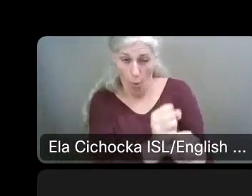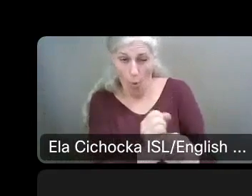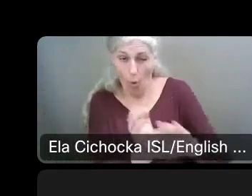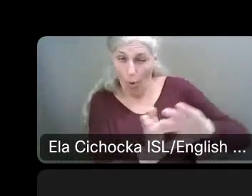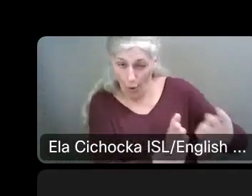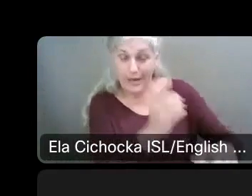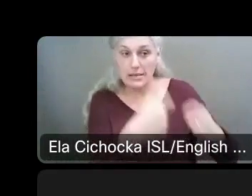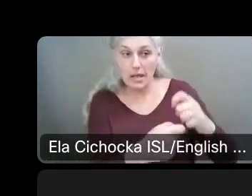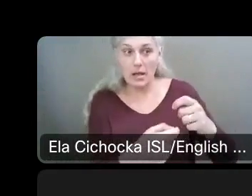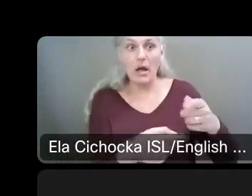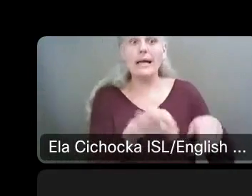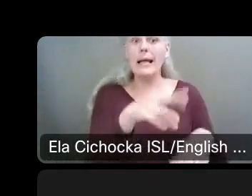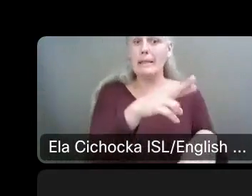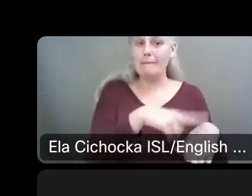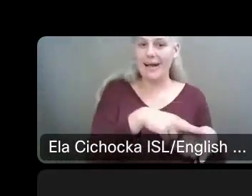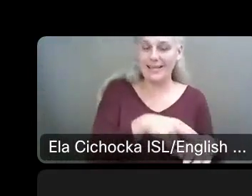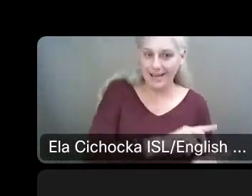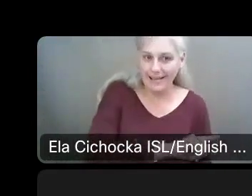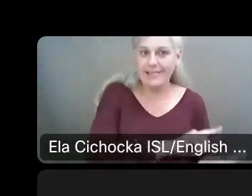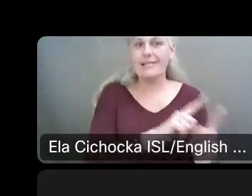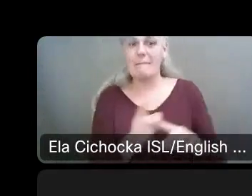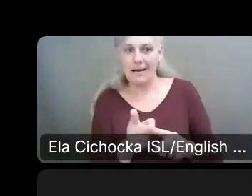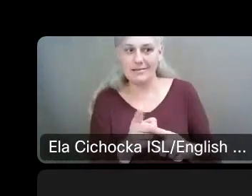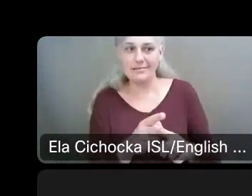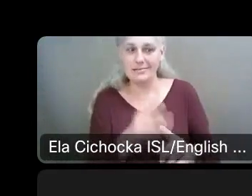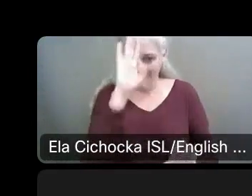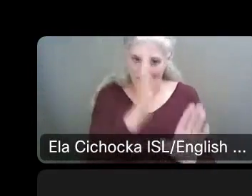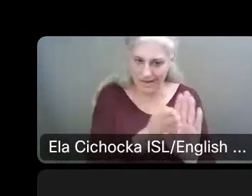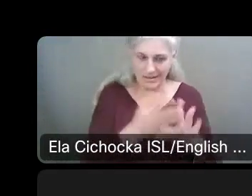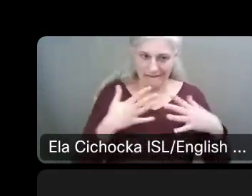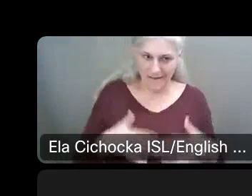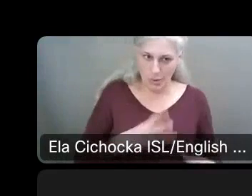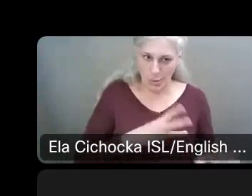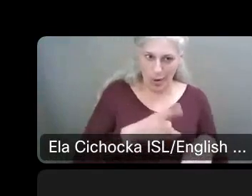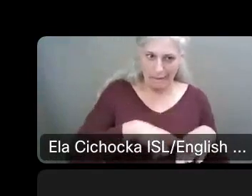of psychological and physiological functioning that is relatively normal.